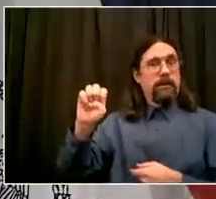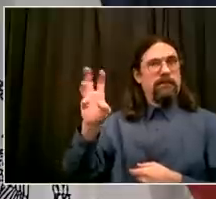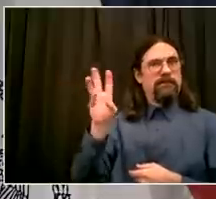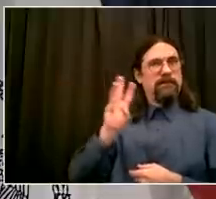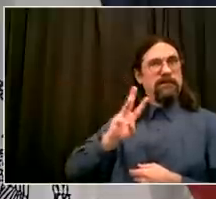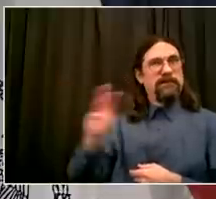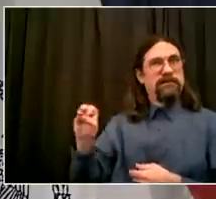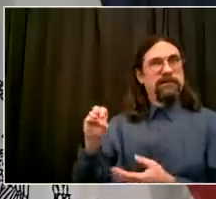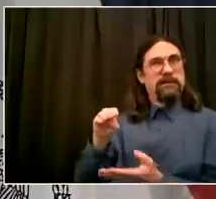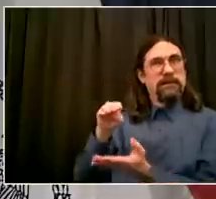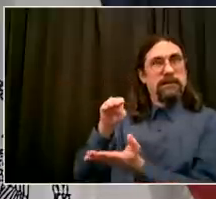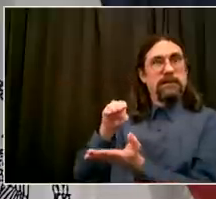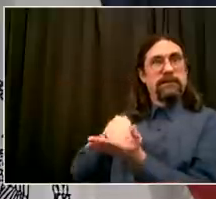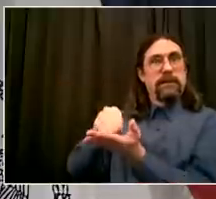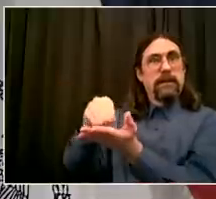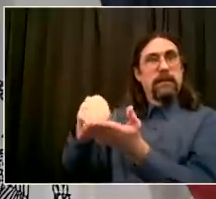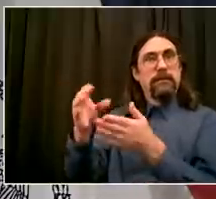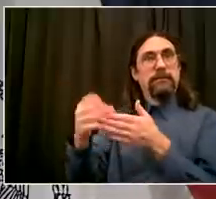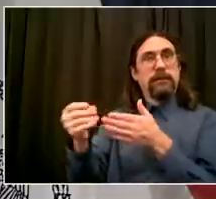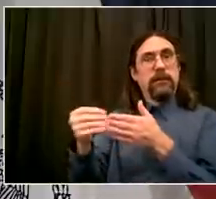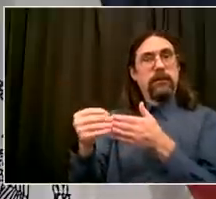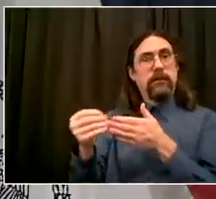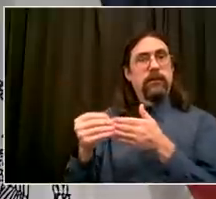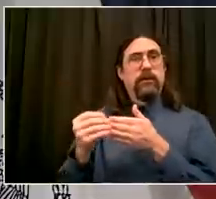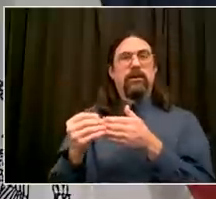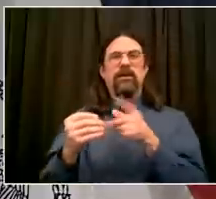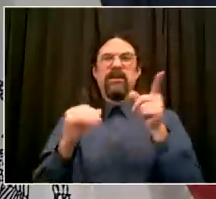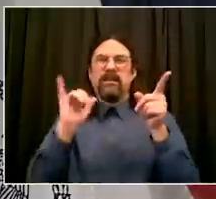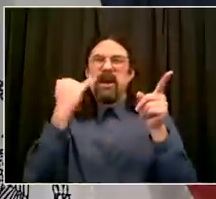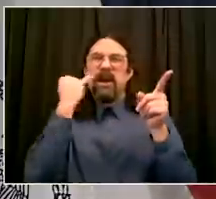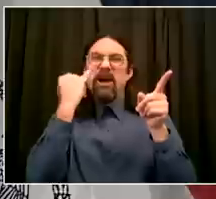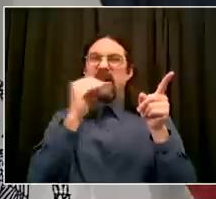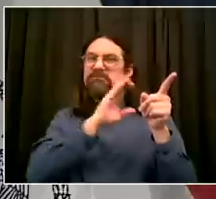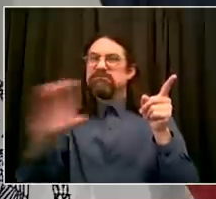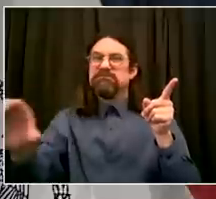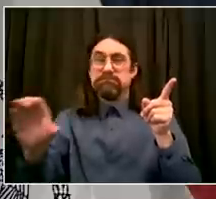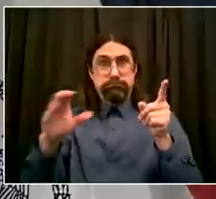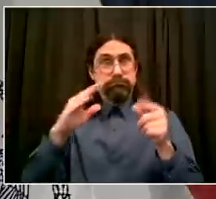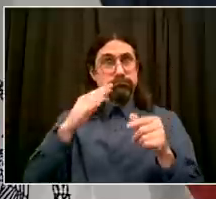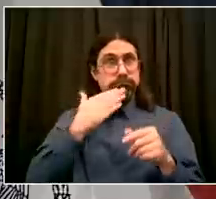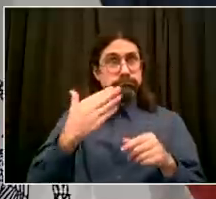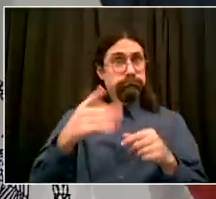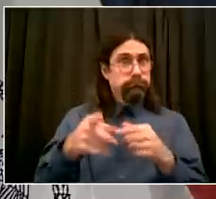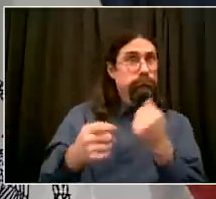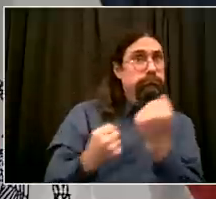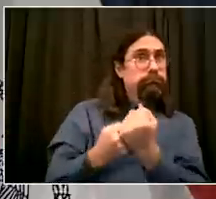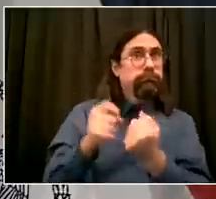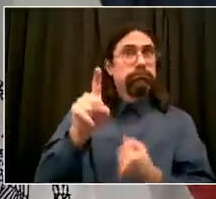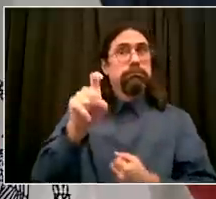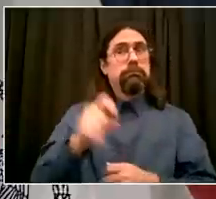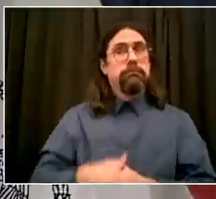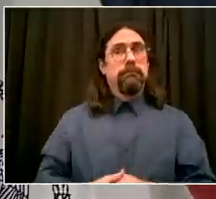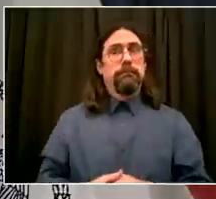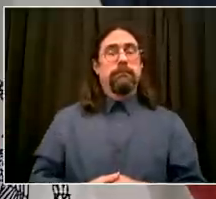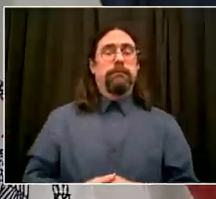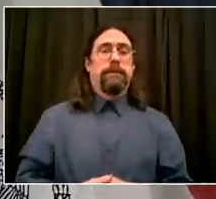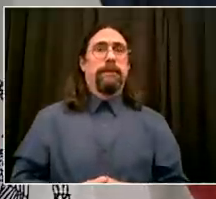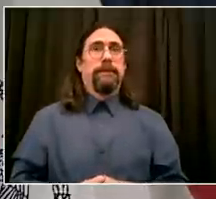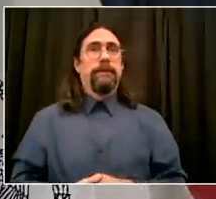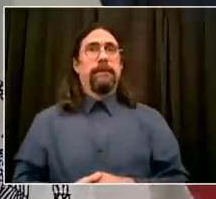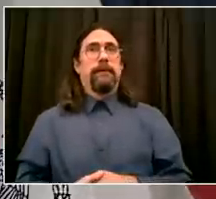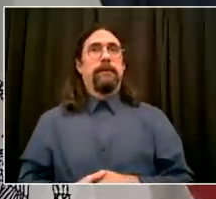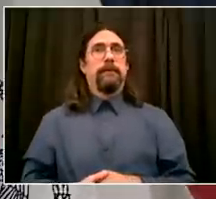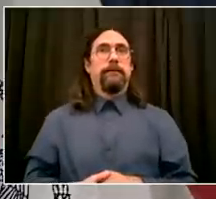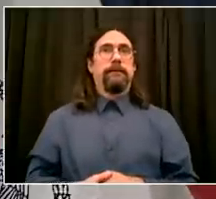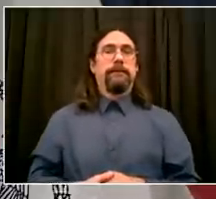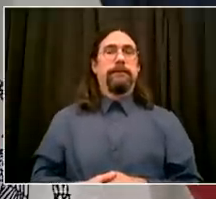of exposure. Look, we need to bring the city back in so many ways. And something I've talked